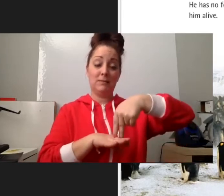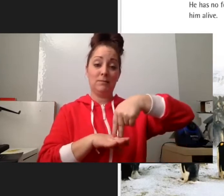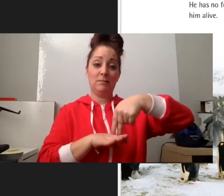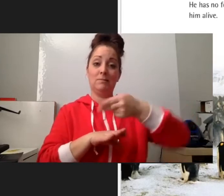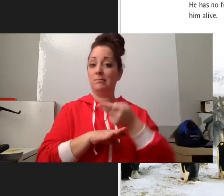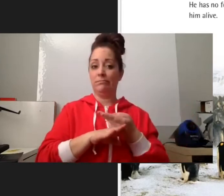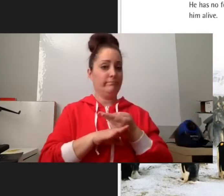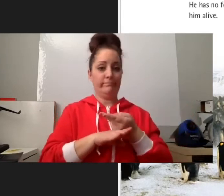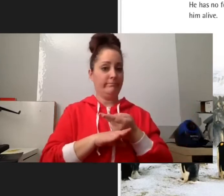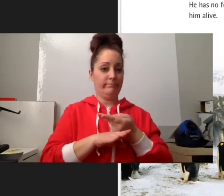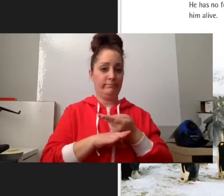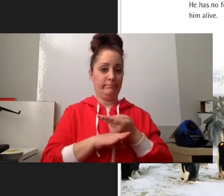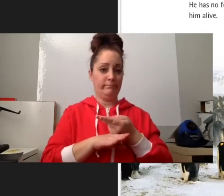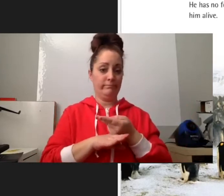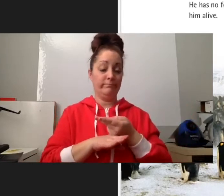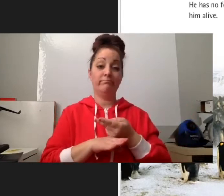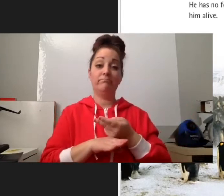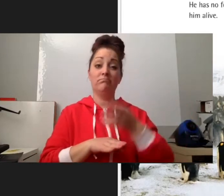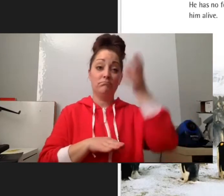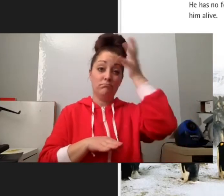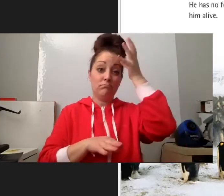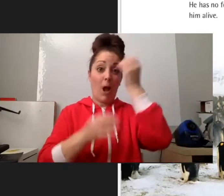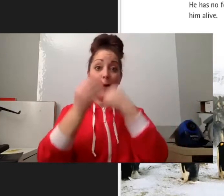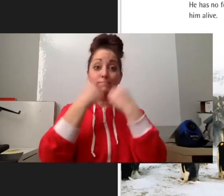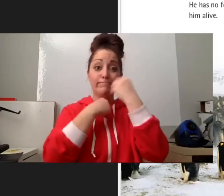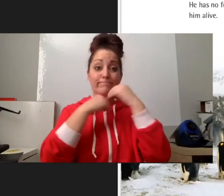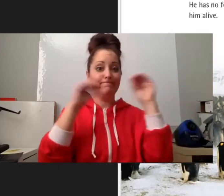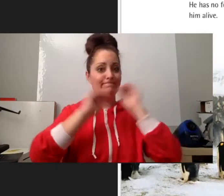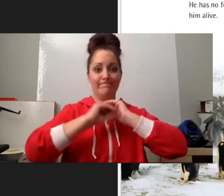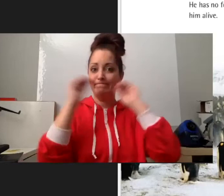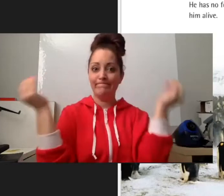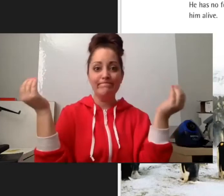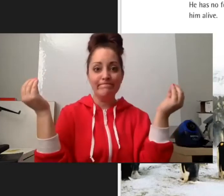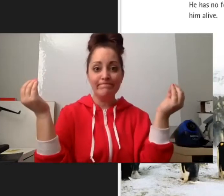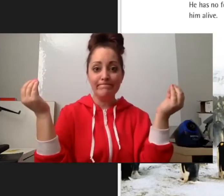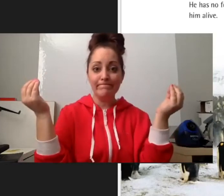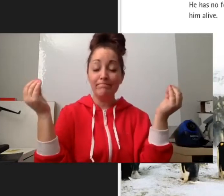He sleeps standing up, not laying down.